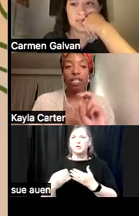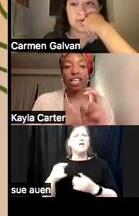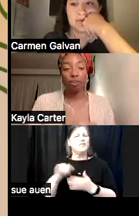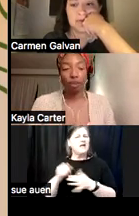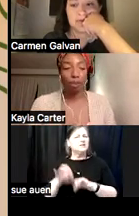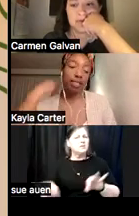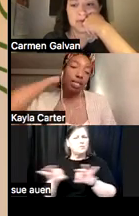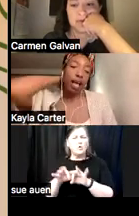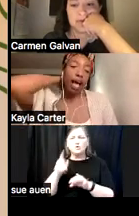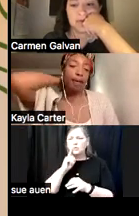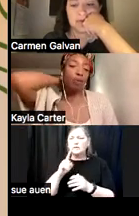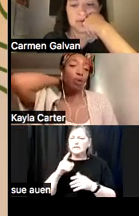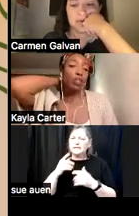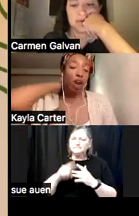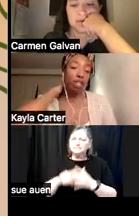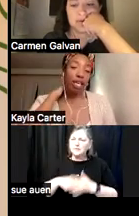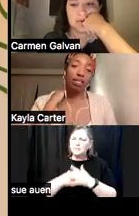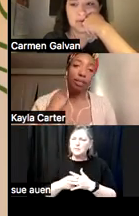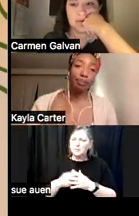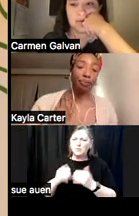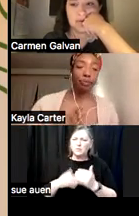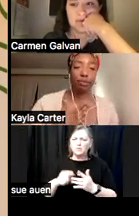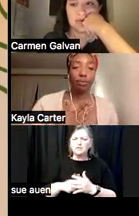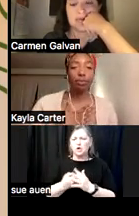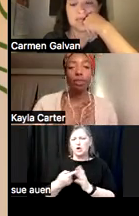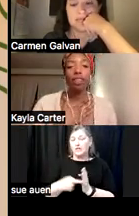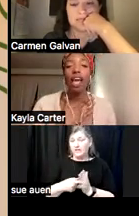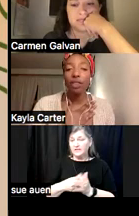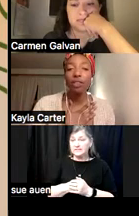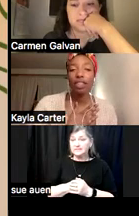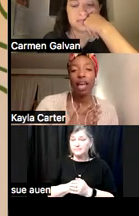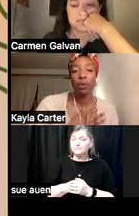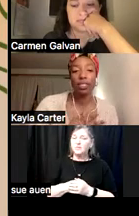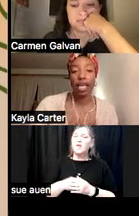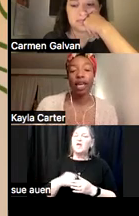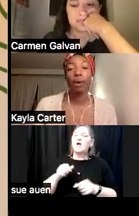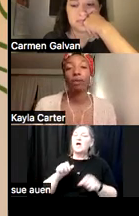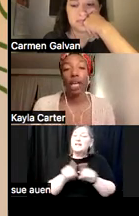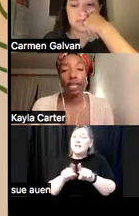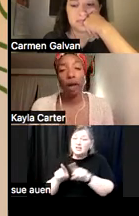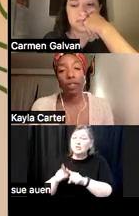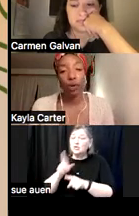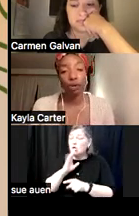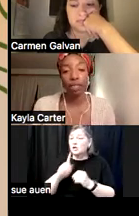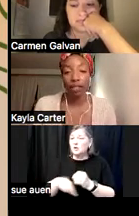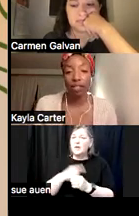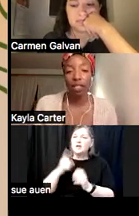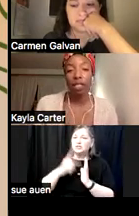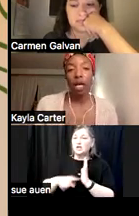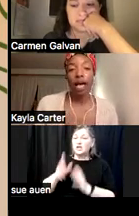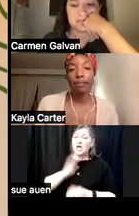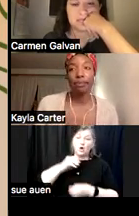to really implement when we're starting this. The other thing that I will say around checking our internal